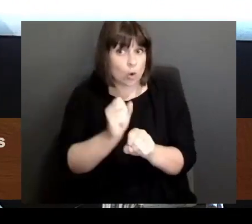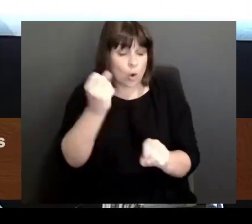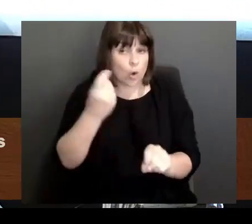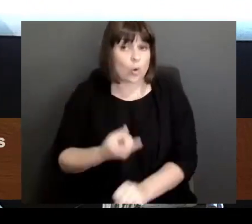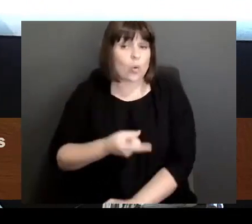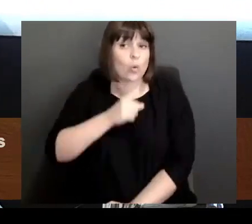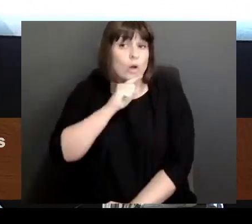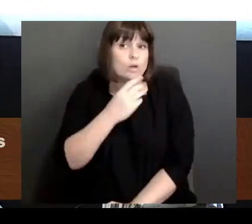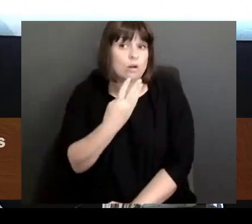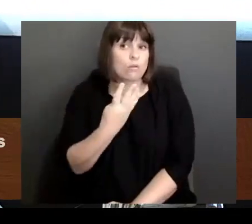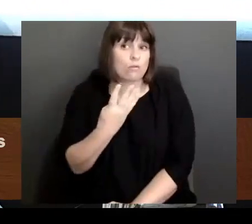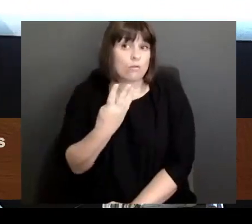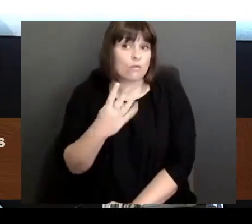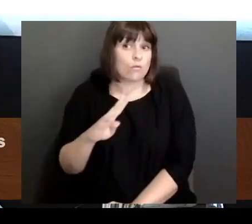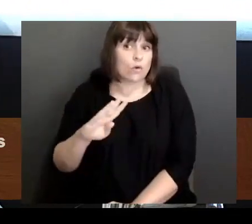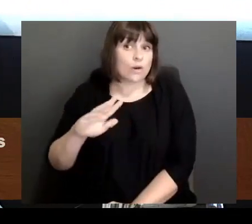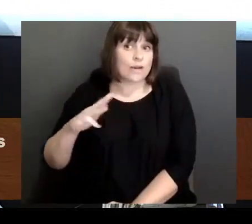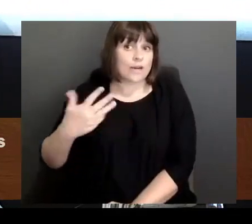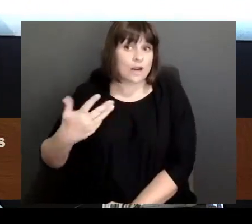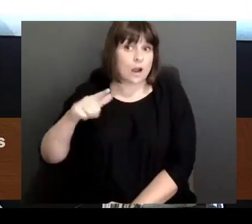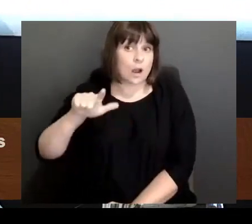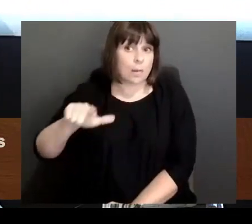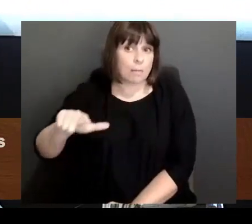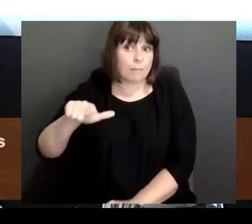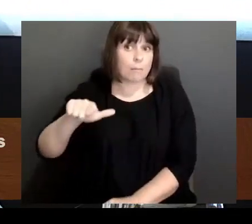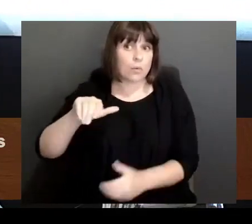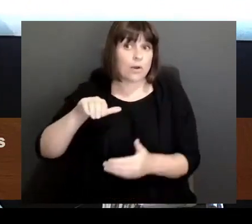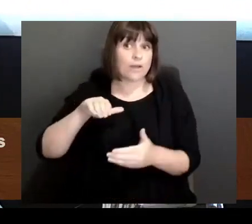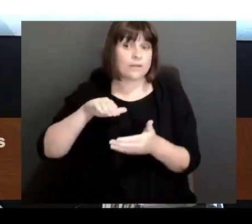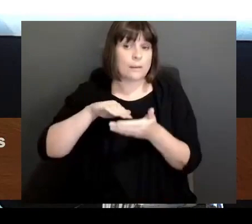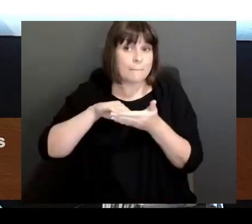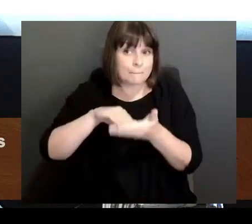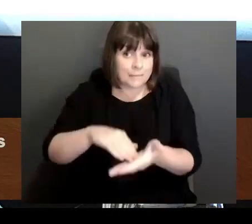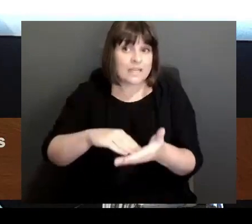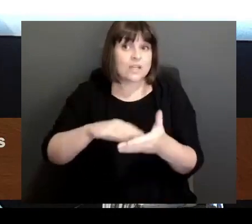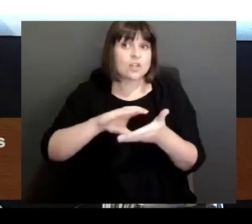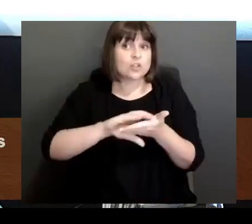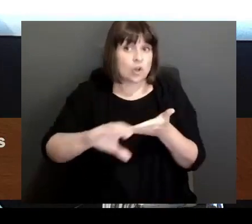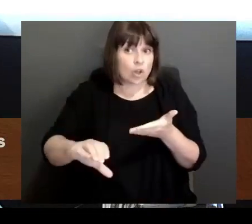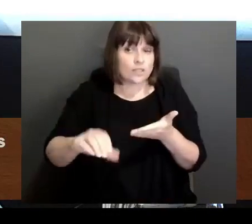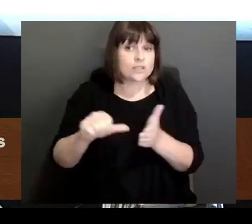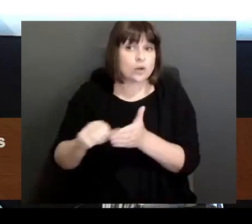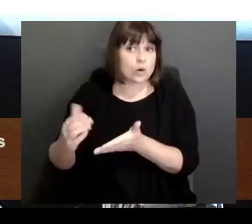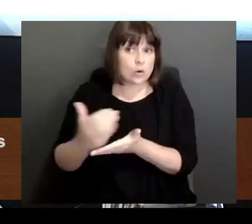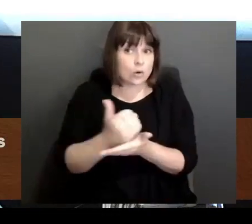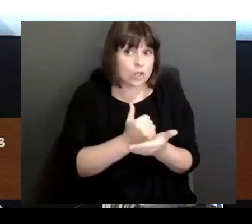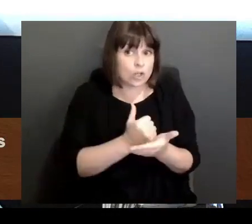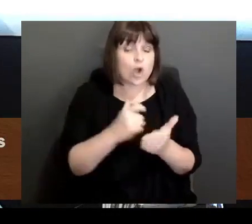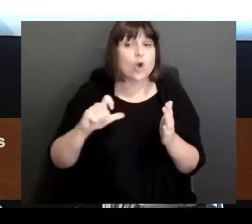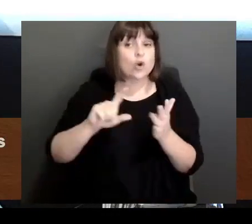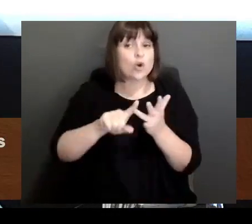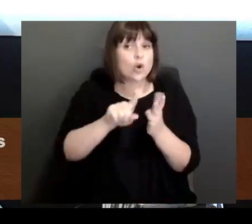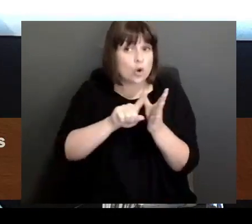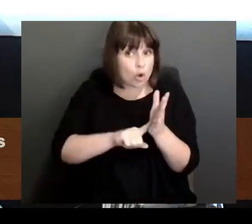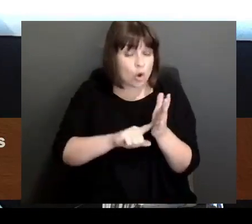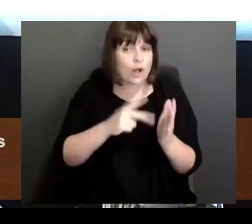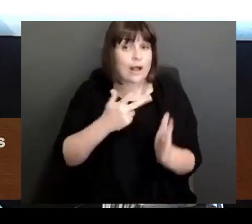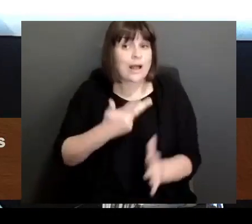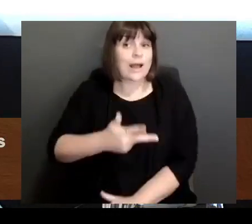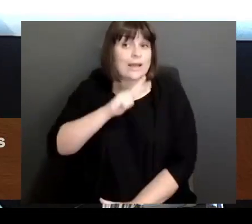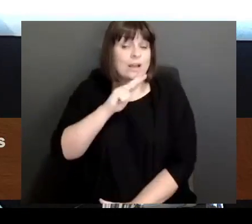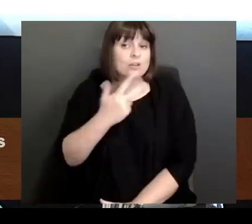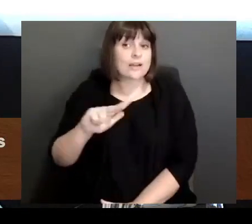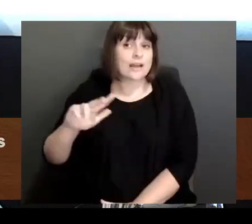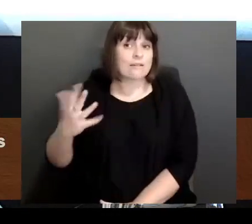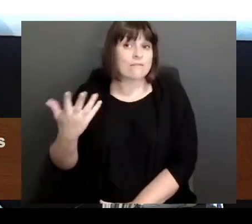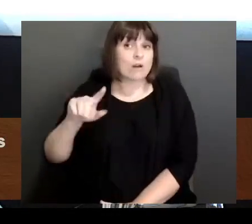$149.4 million in royalties. Minerals, including coal, primarily $885.6 million